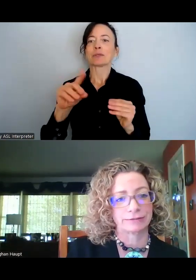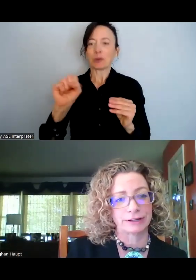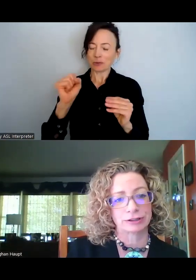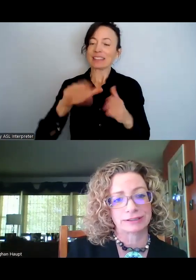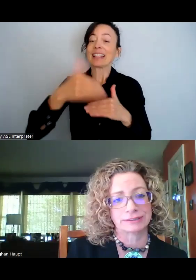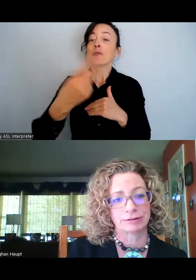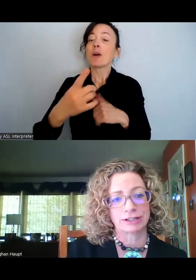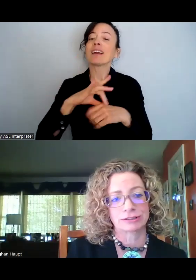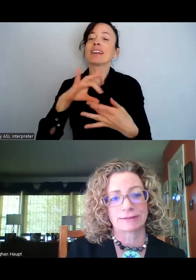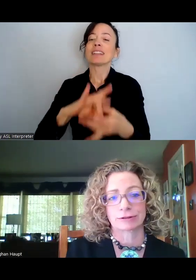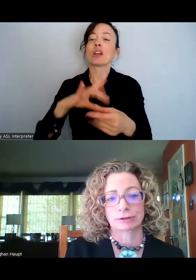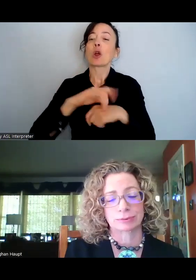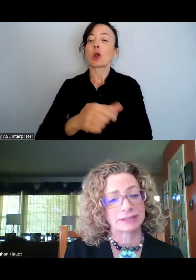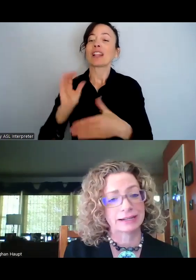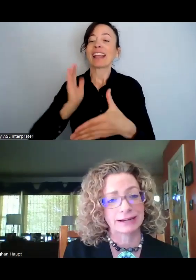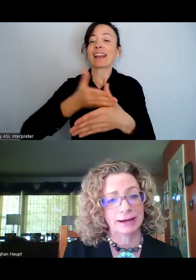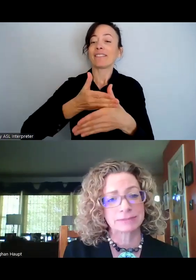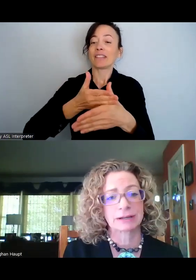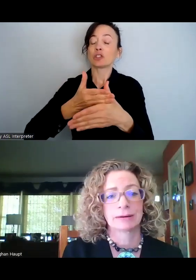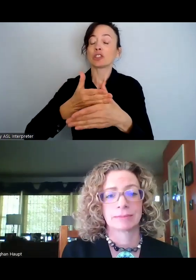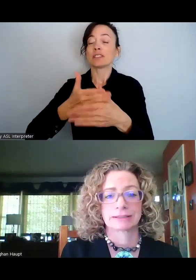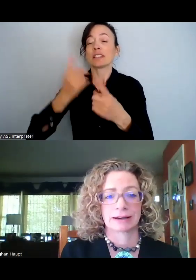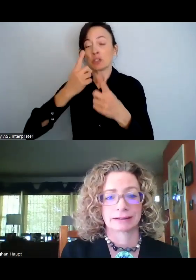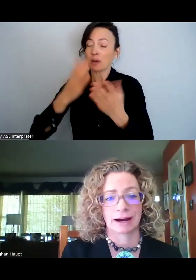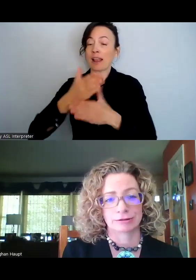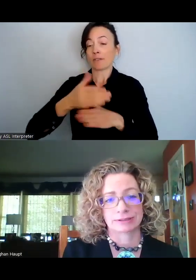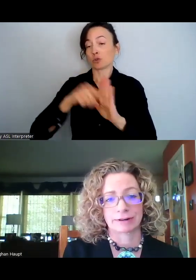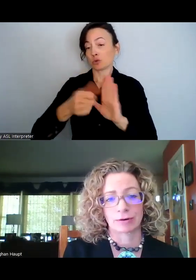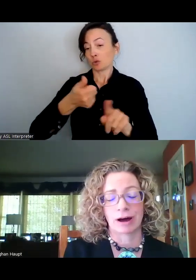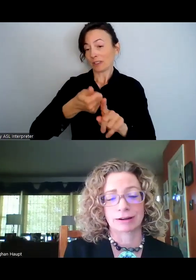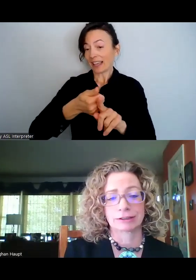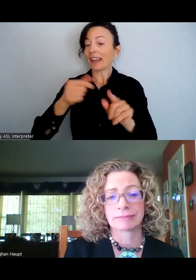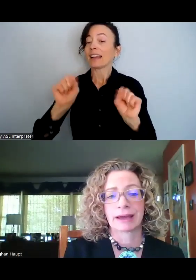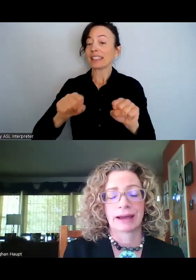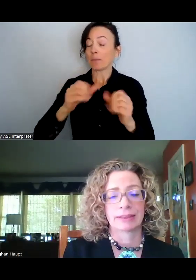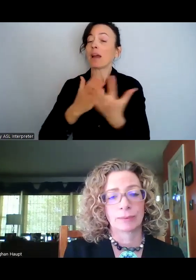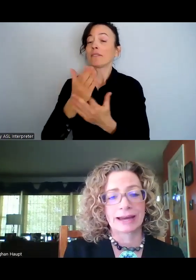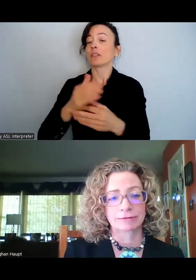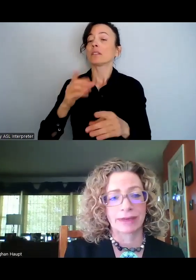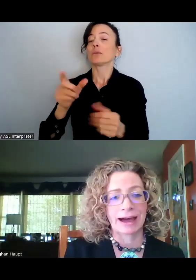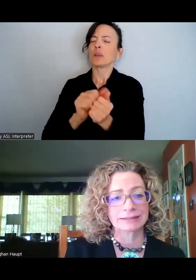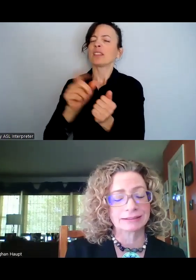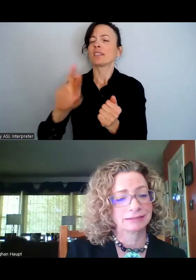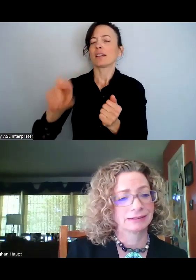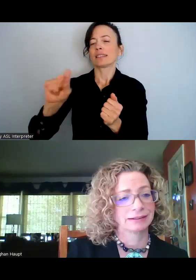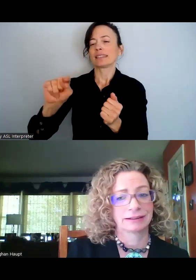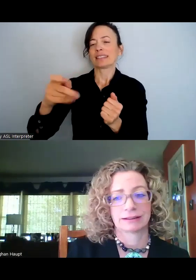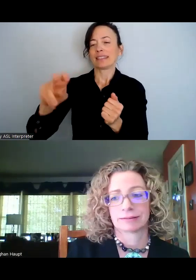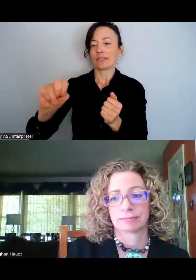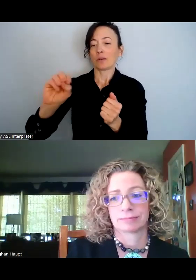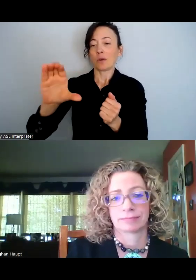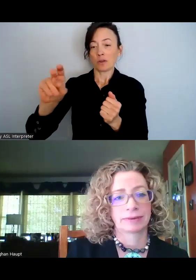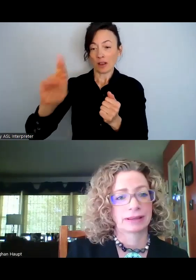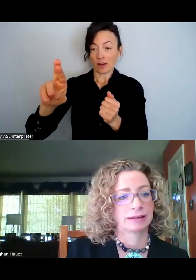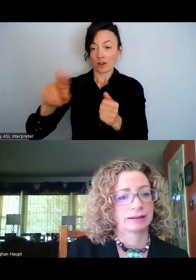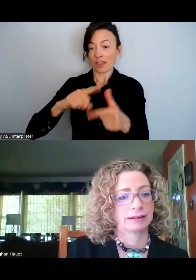early intervention considerations after a suicide attempt by Dr. Stephen O'Connor. And the week after that,